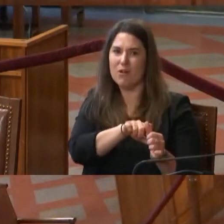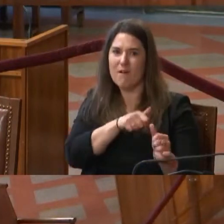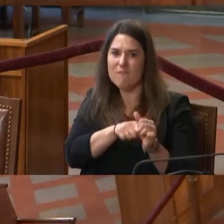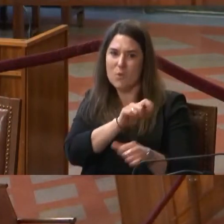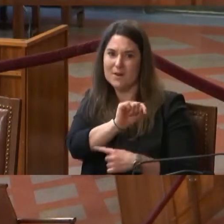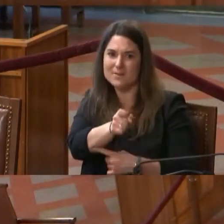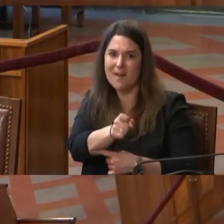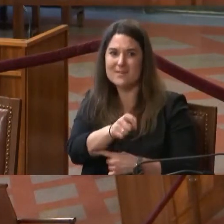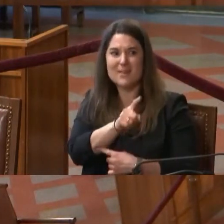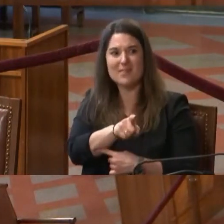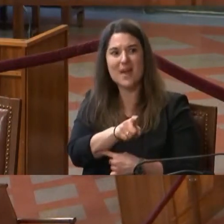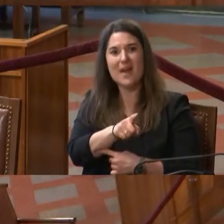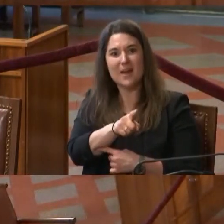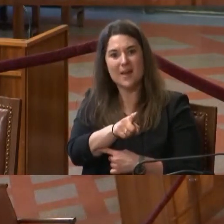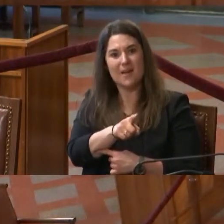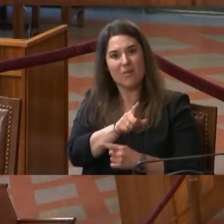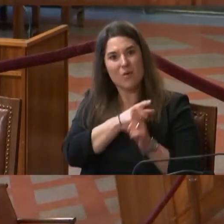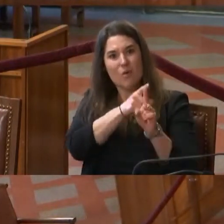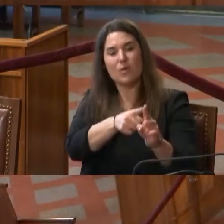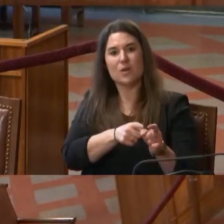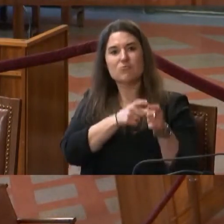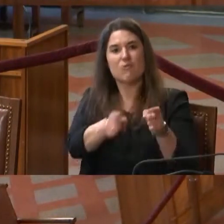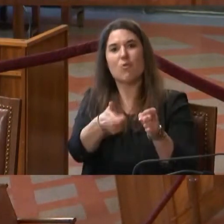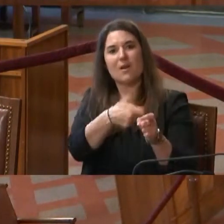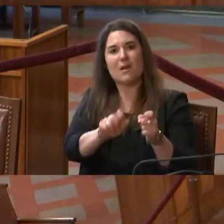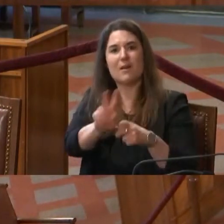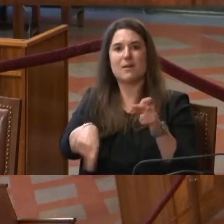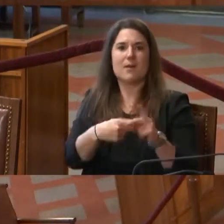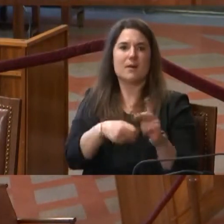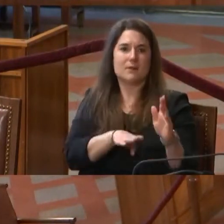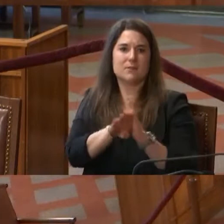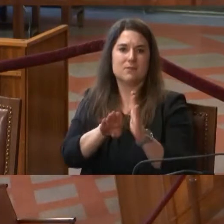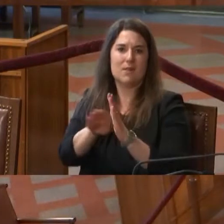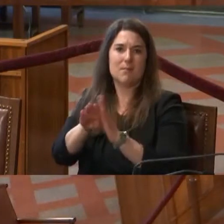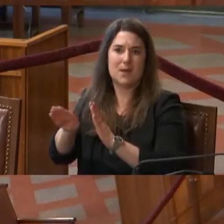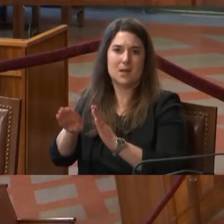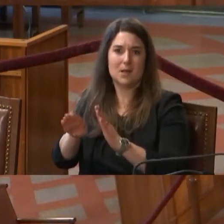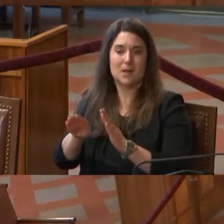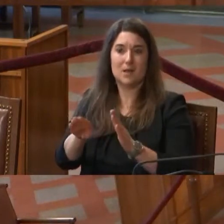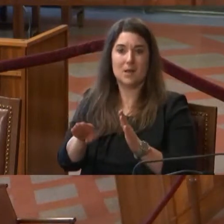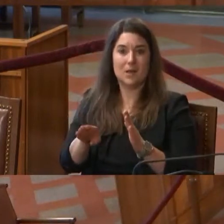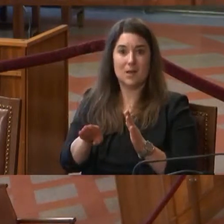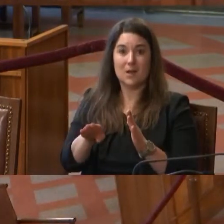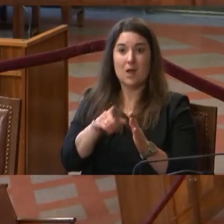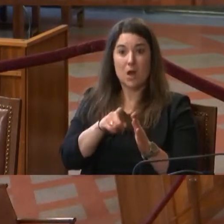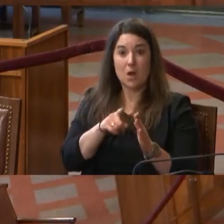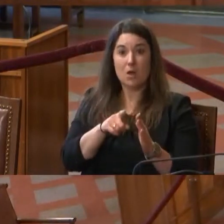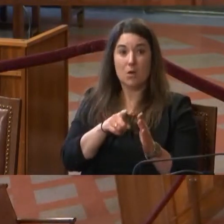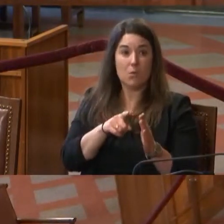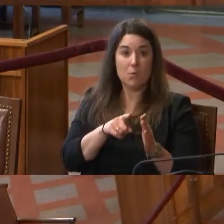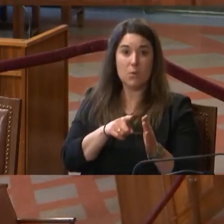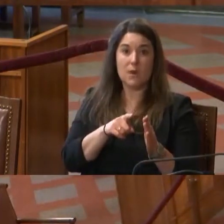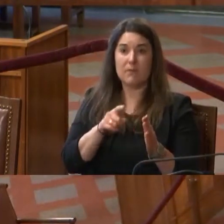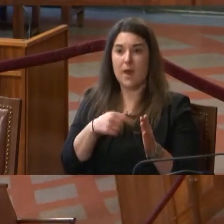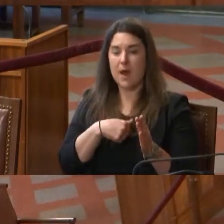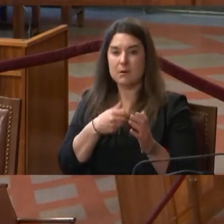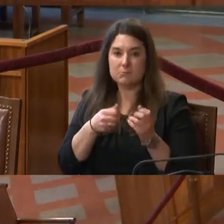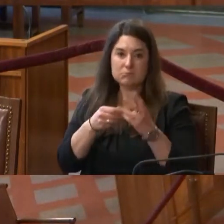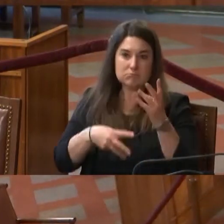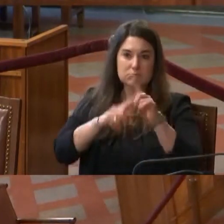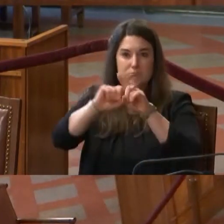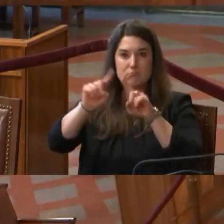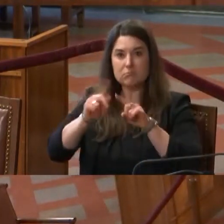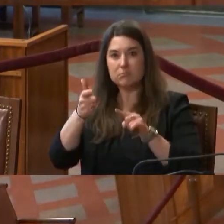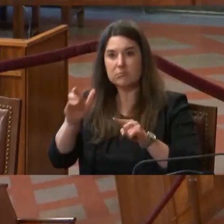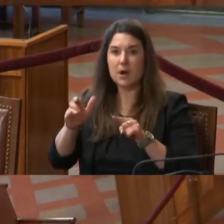to reward any kind of development. And we've gone through extensive public comment about how that is